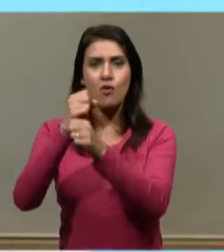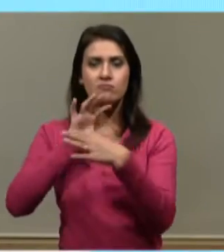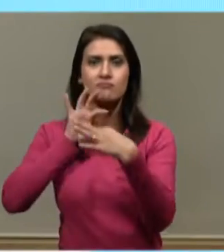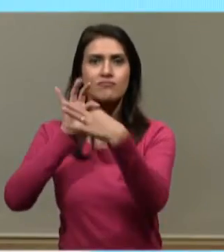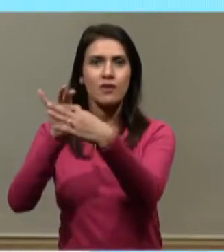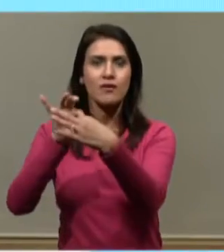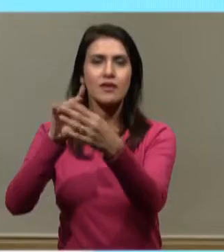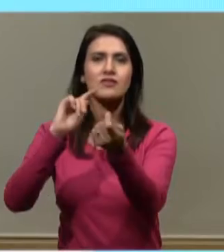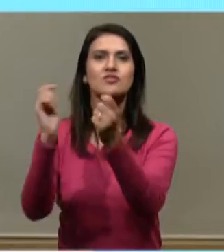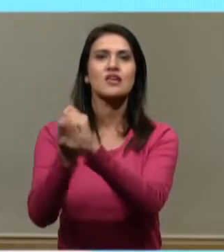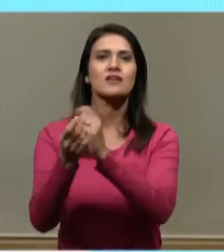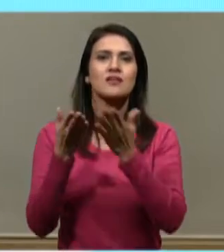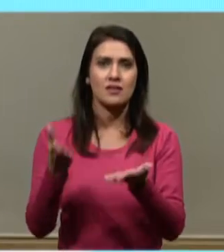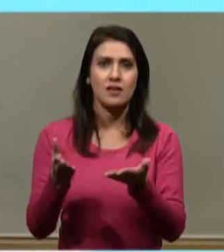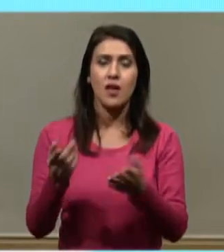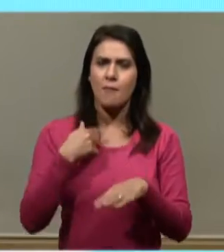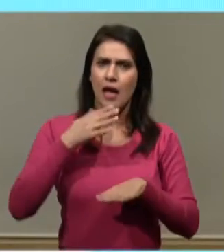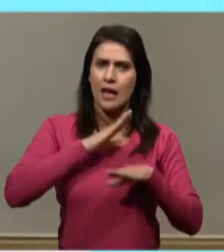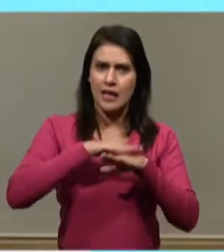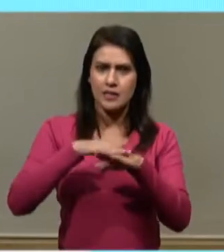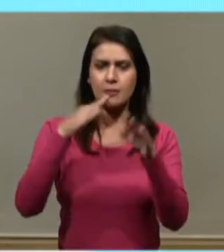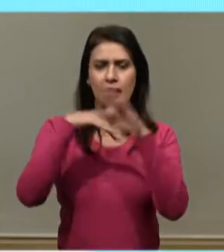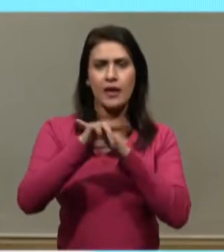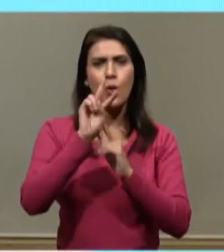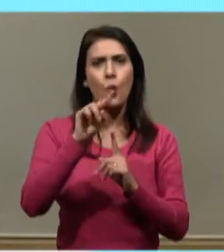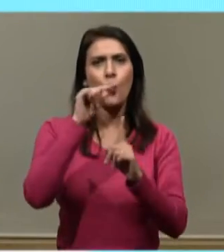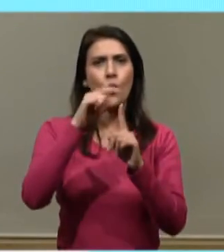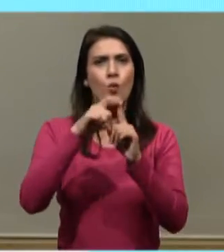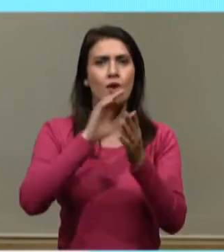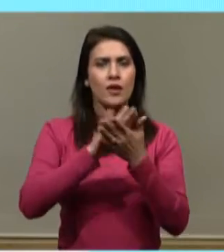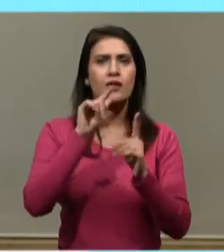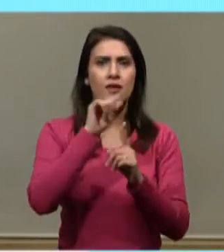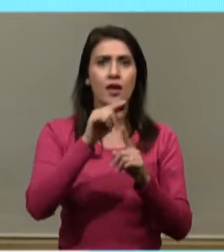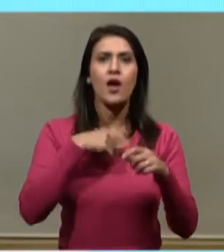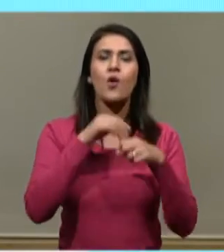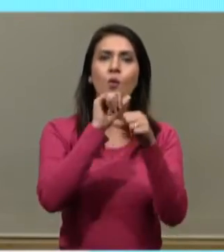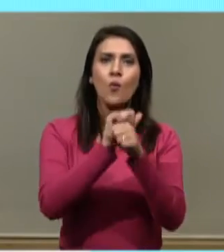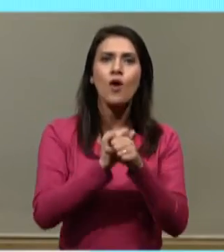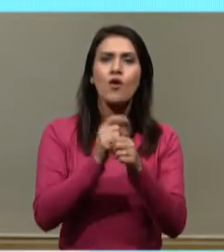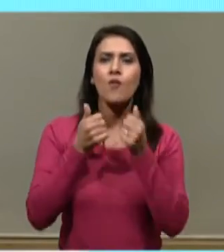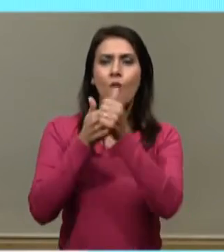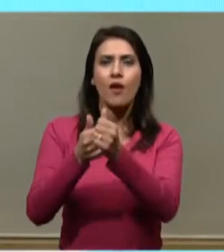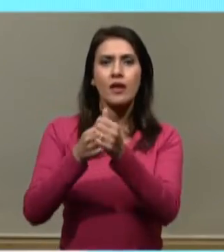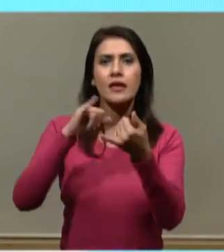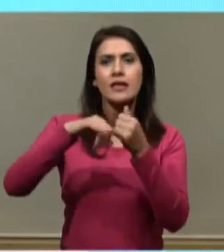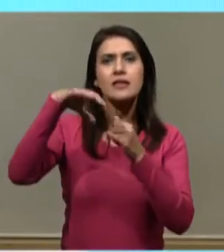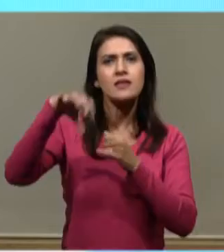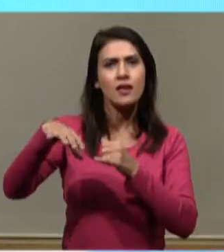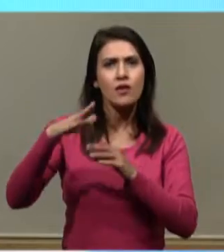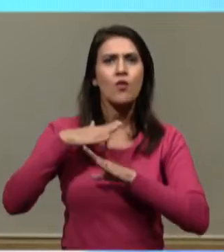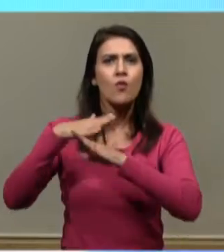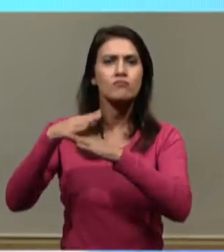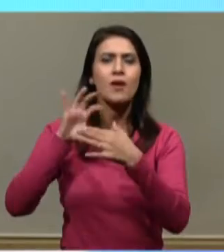my experience at Vidhi, when we go take our work to particular stakeholders who are willing to make